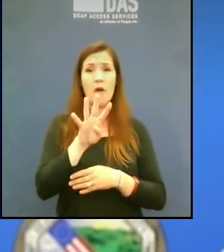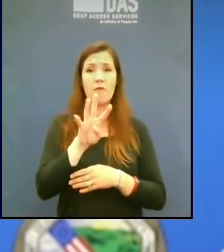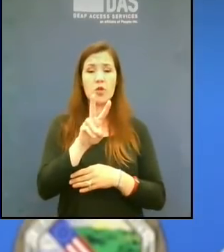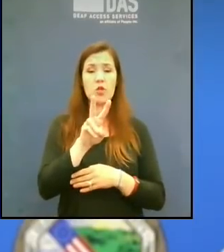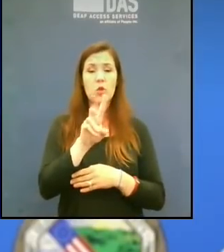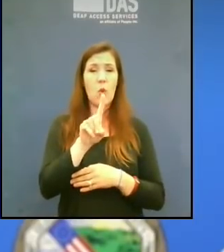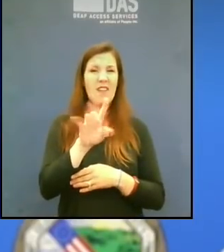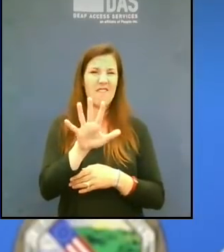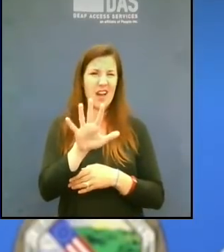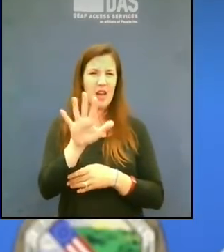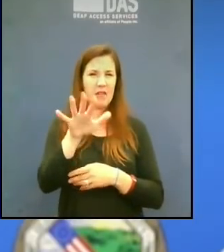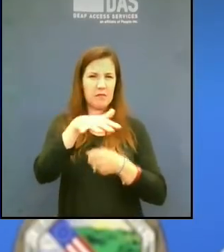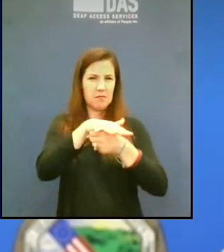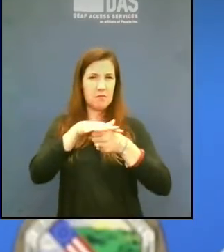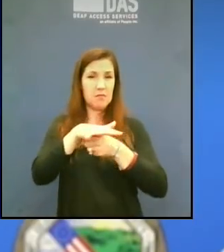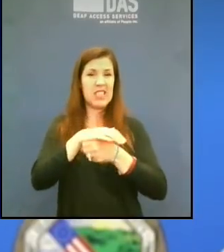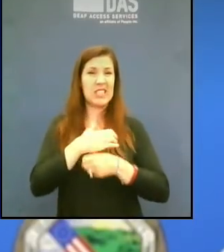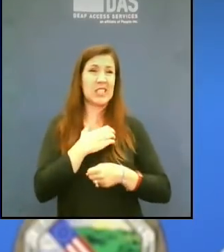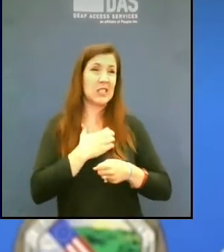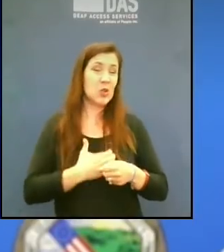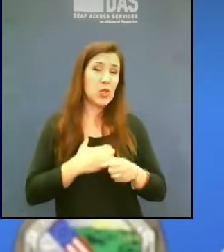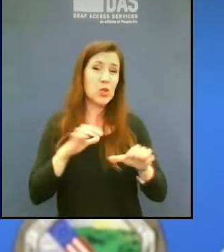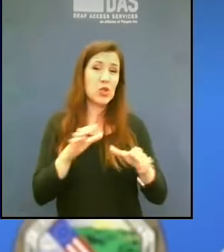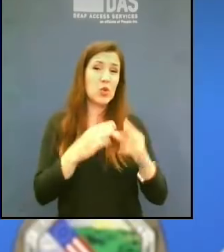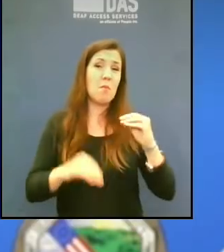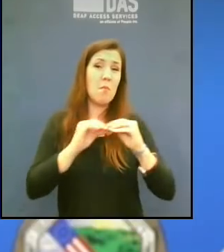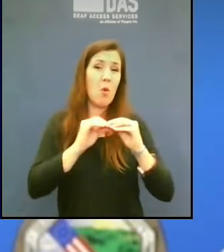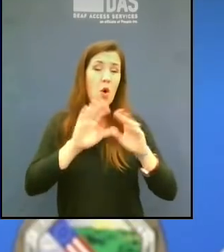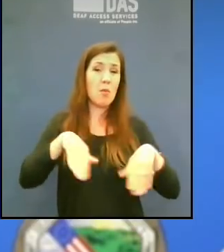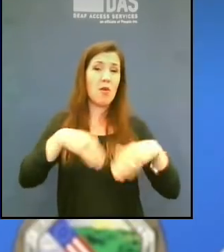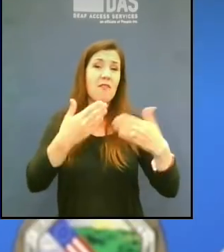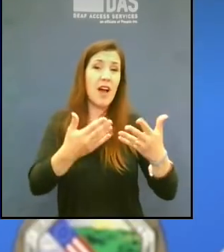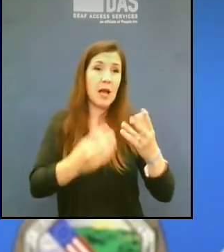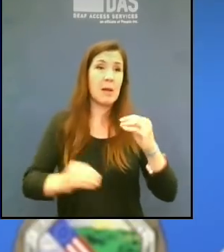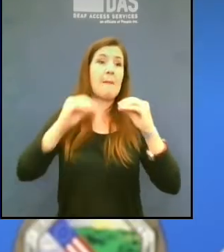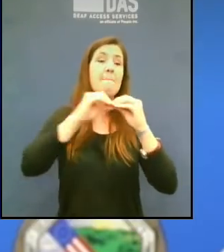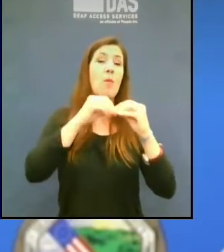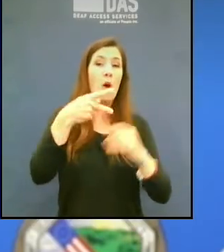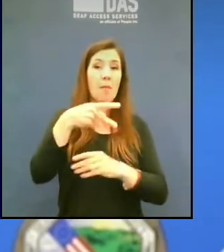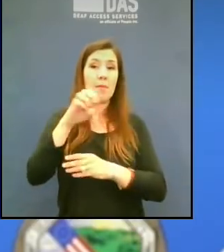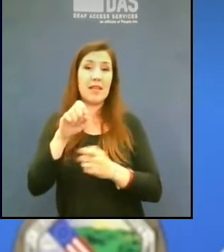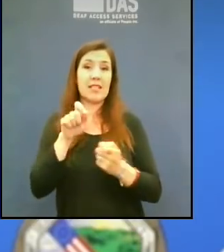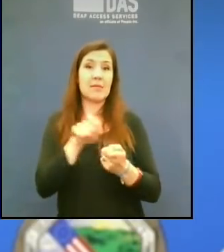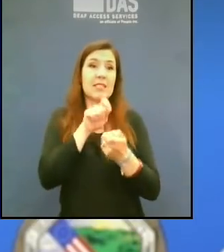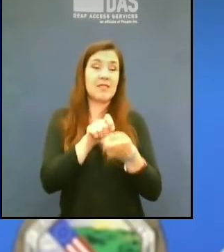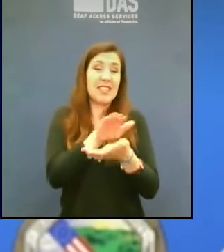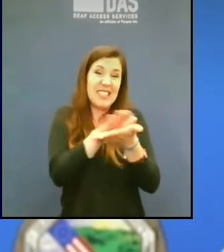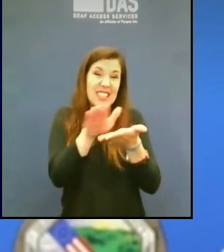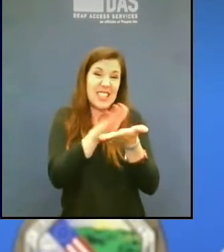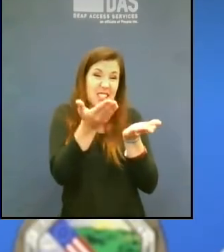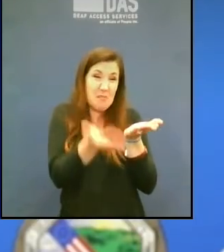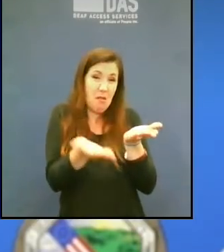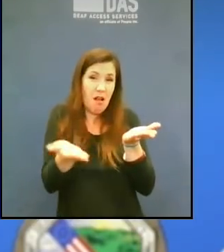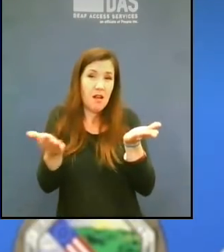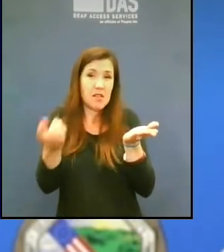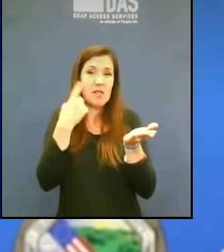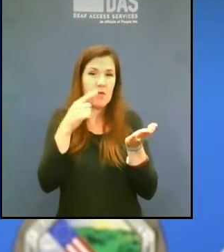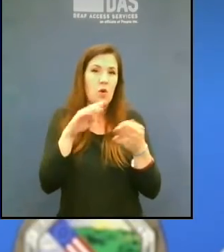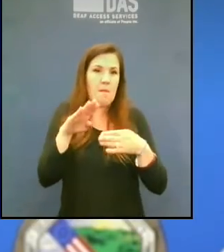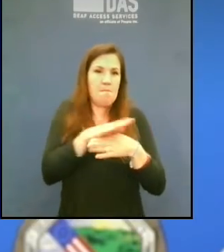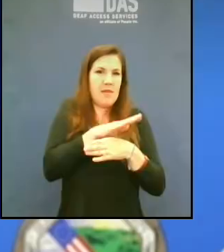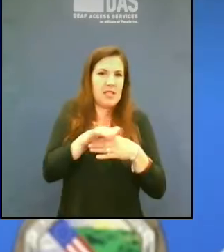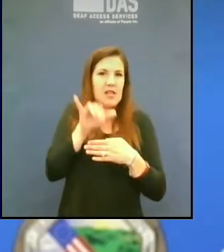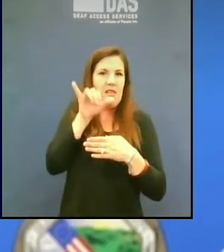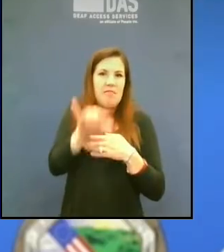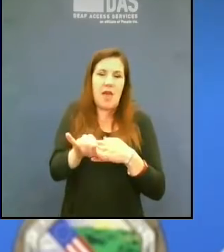zip code wish the county would do more to provide additional PPE and specifically cleaning supplies to businesses in that hardest